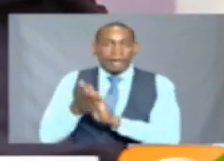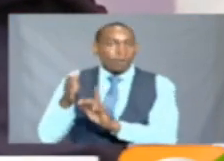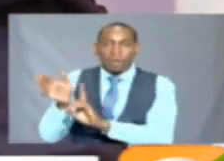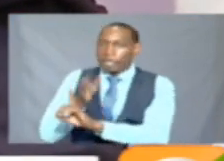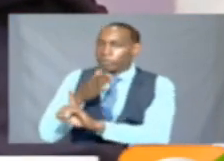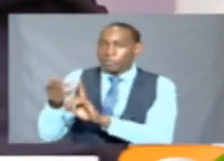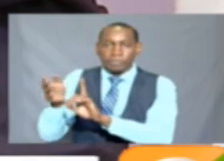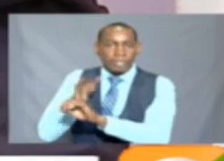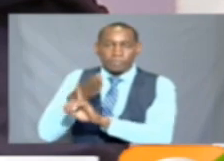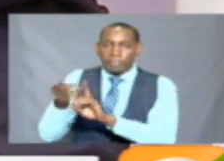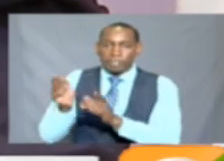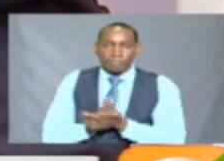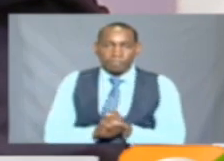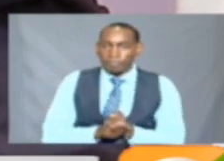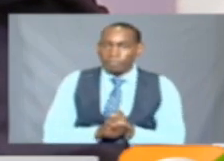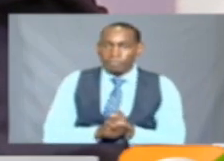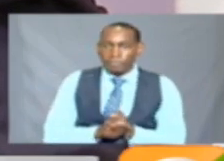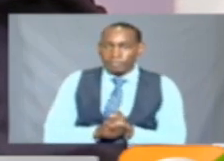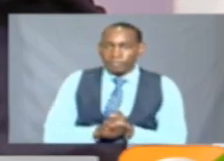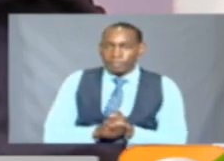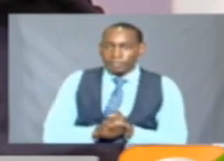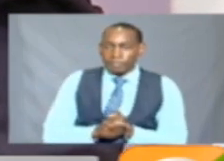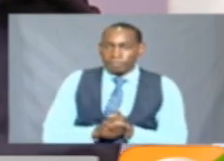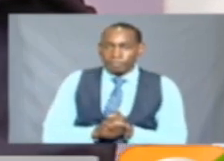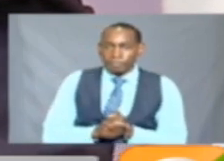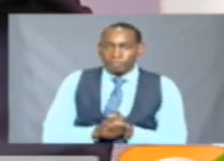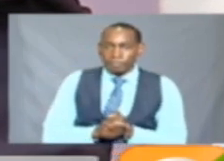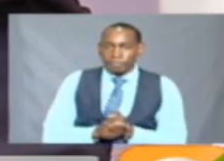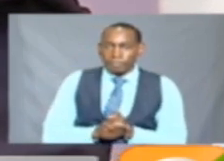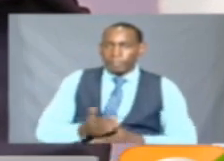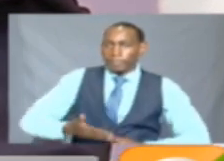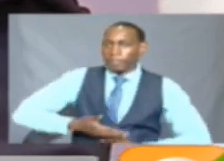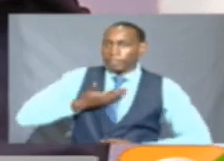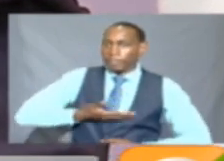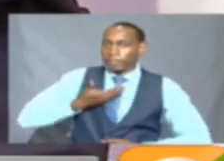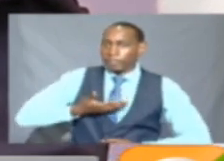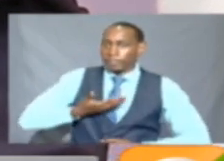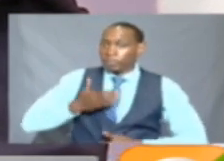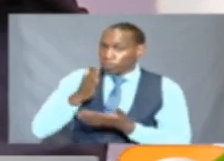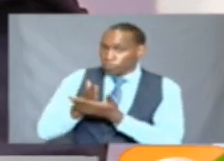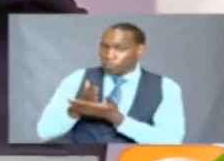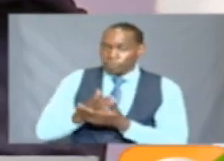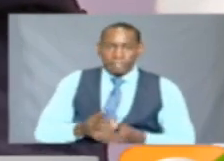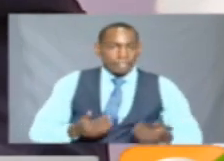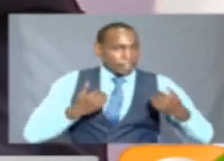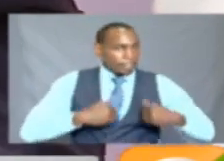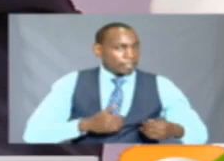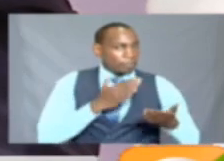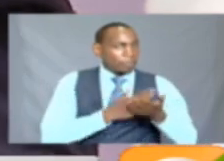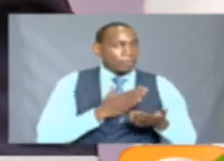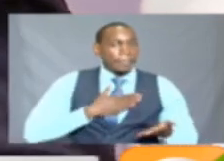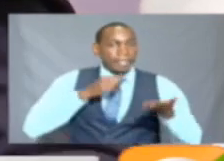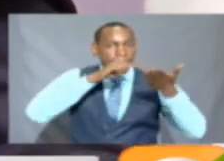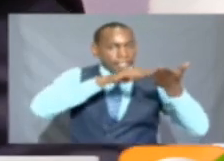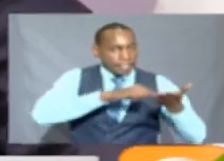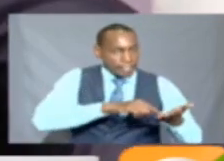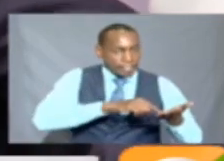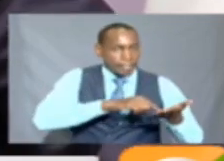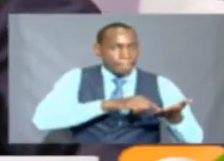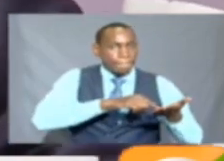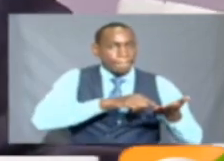kubembelezana. You were very animated that day. Was I? You were. I was just emphasizing